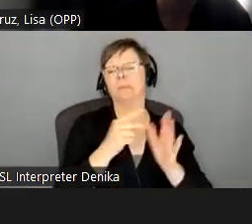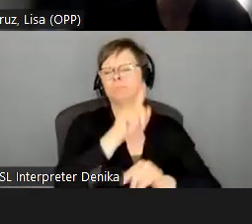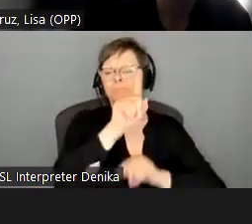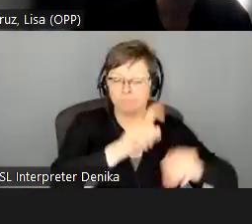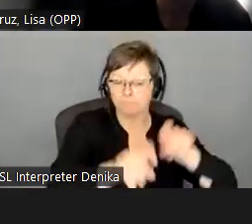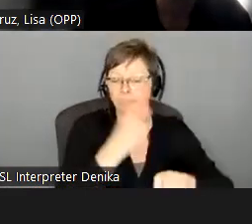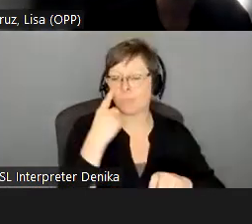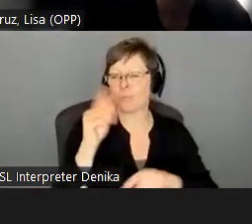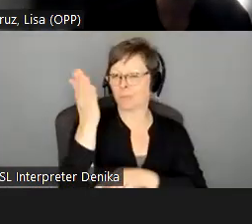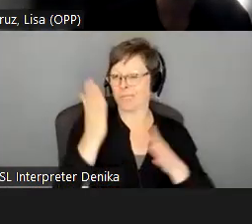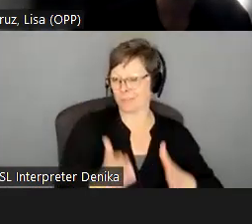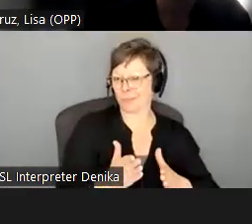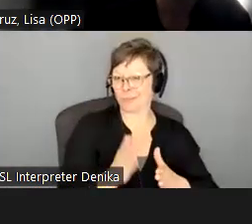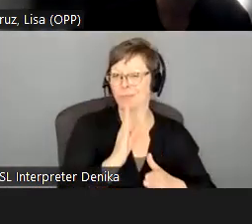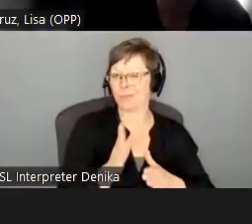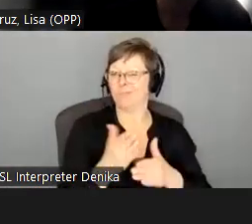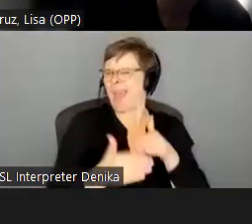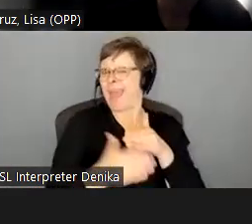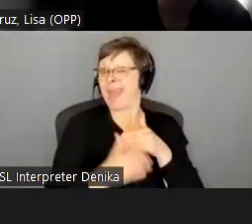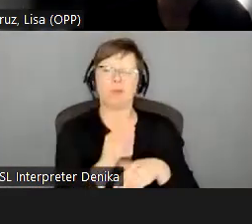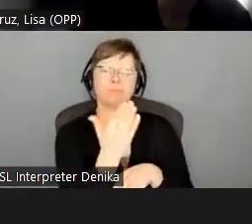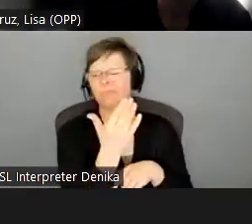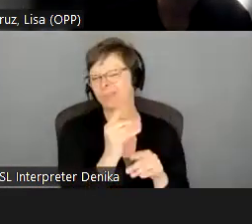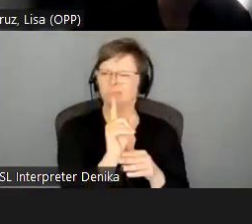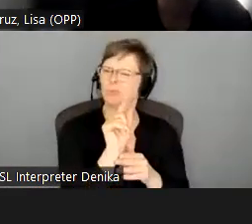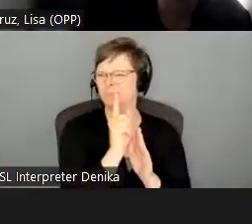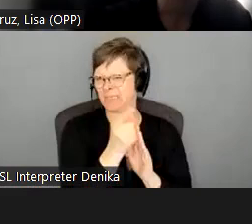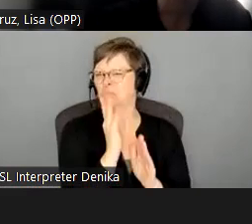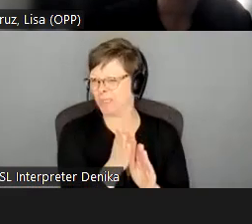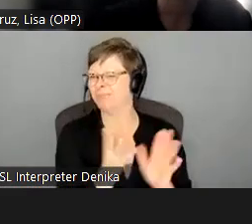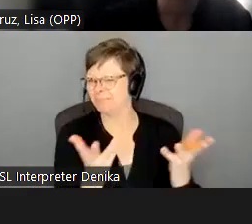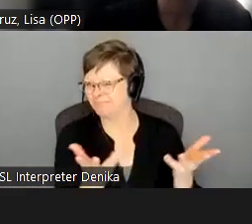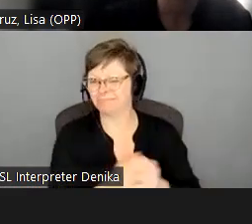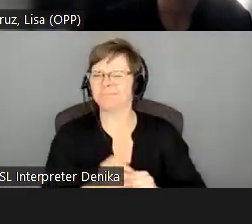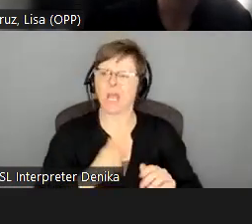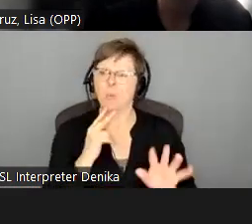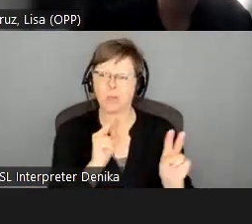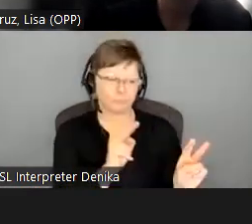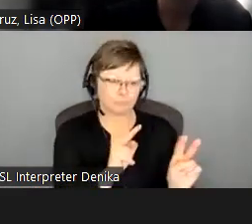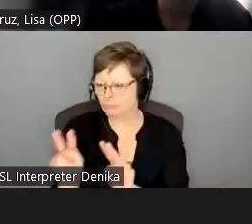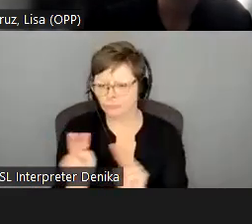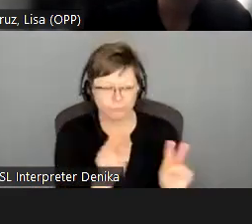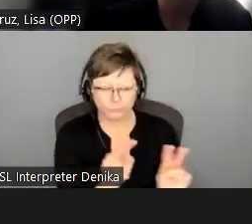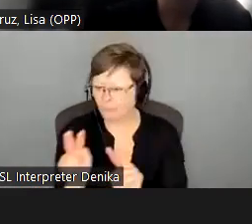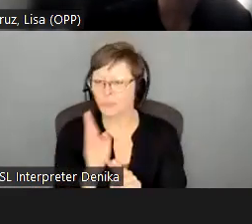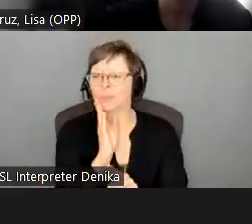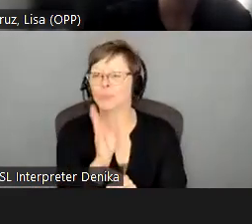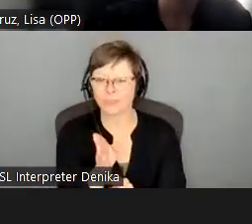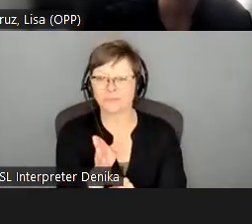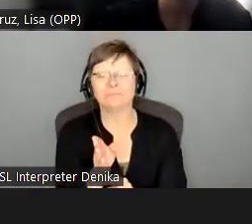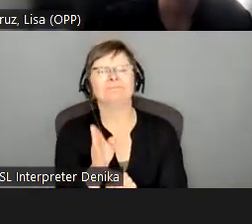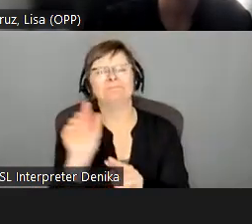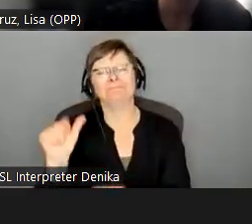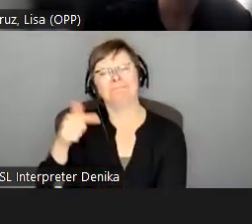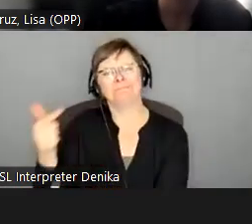about 10 to 15 minutes, so you still have time. Yeah, I'll be there monitoring that. And I guess, Rayanne, back